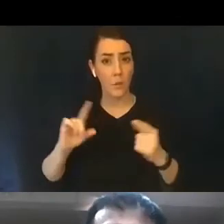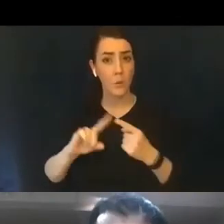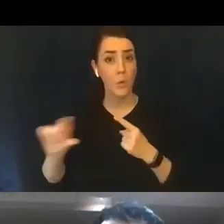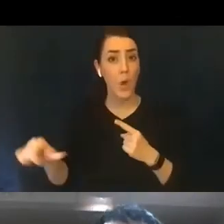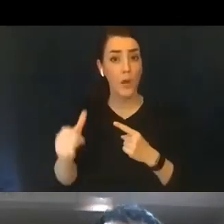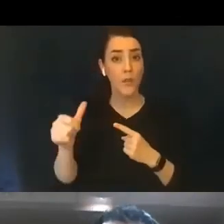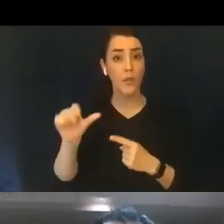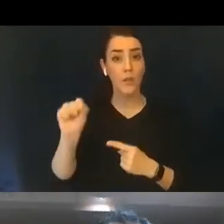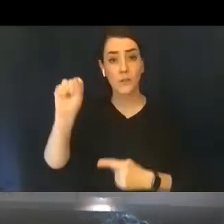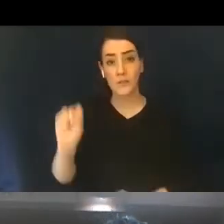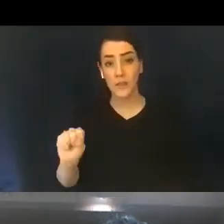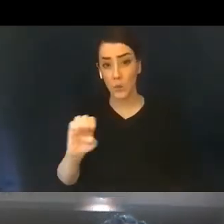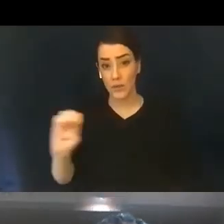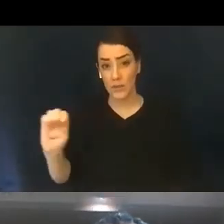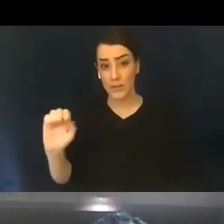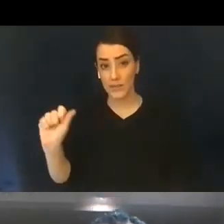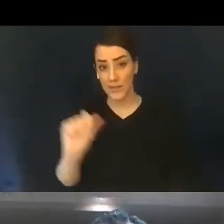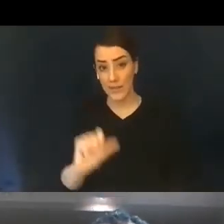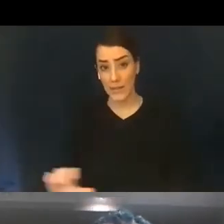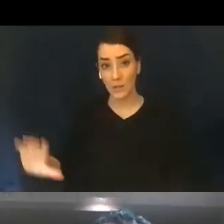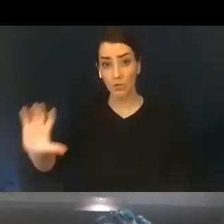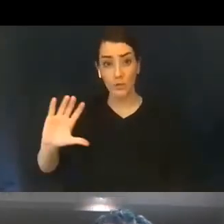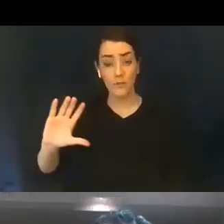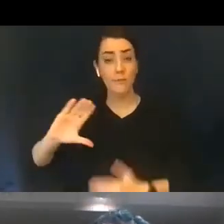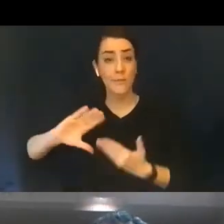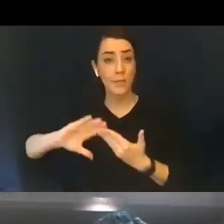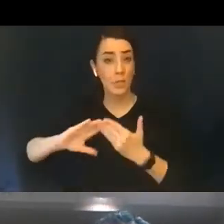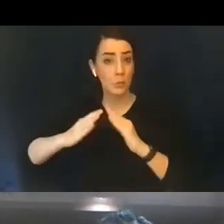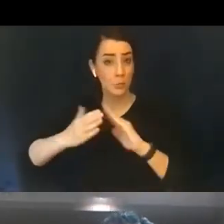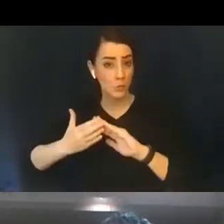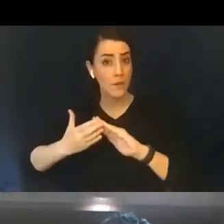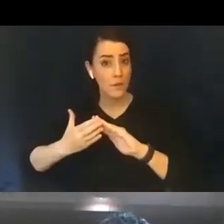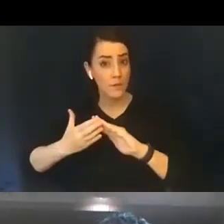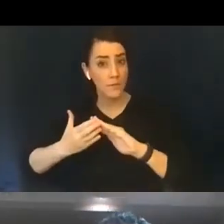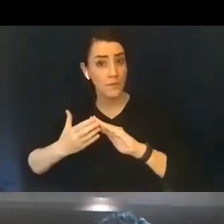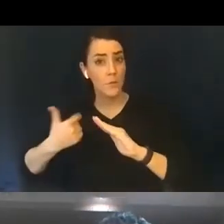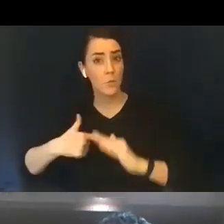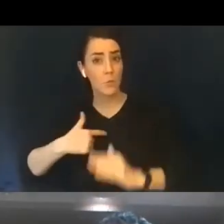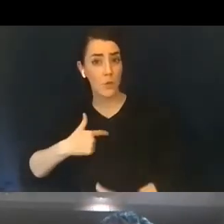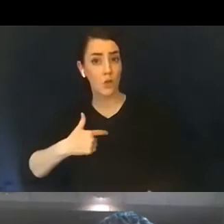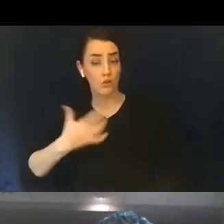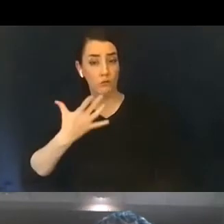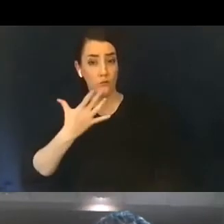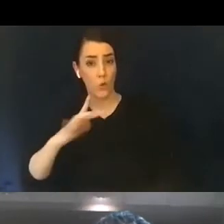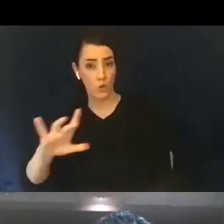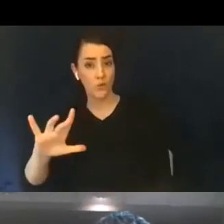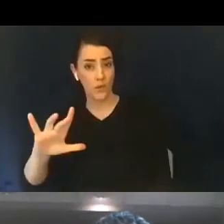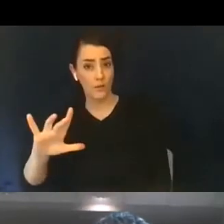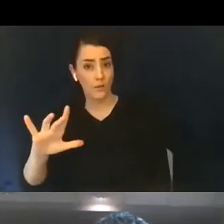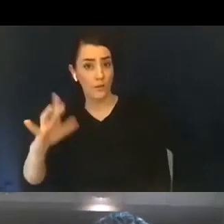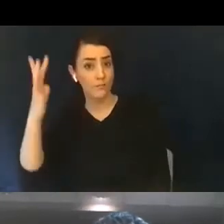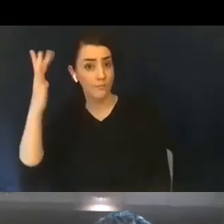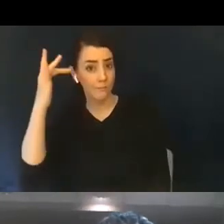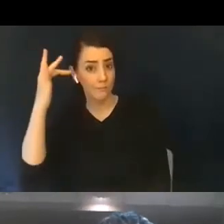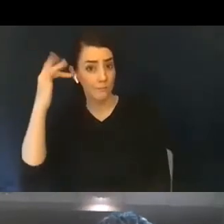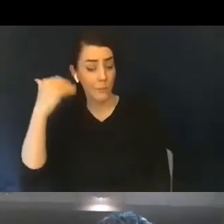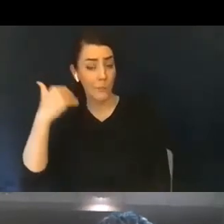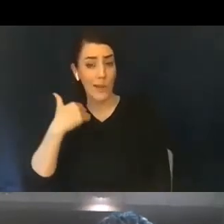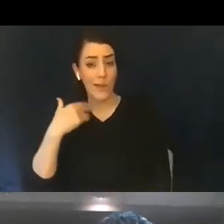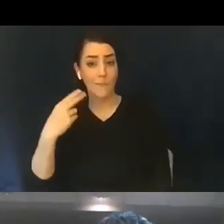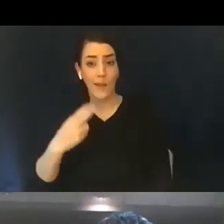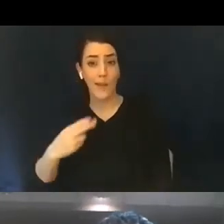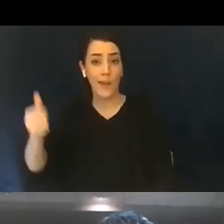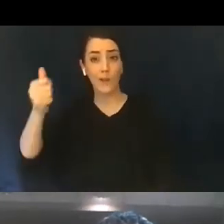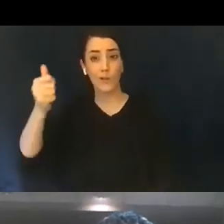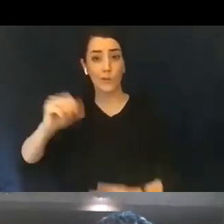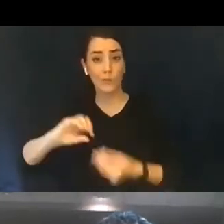Asian communities, we're fortunate in the sense that there's a higher number in